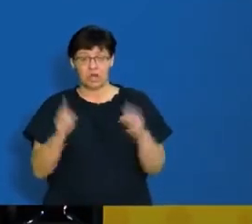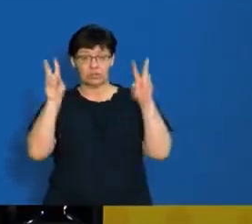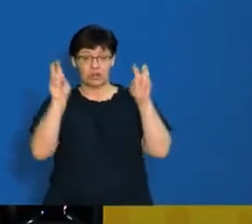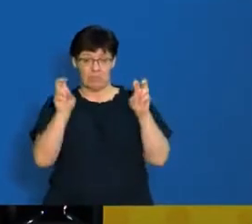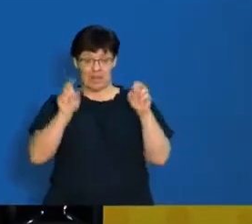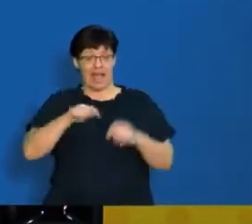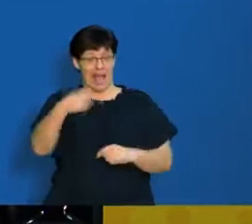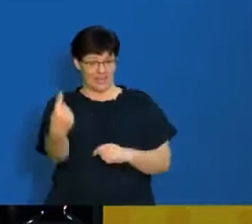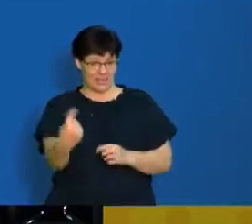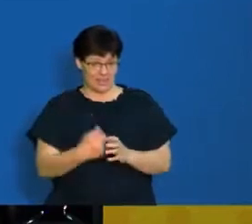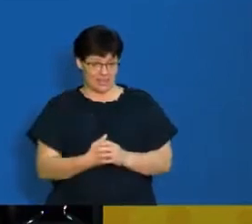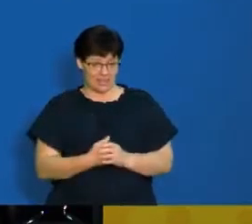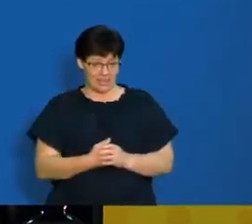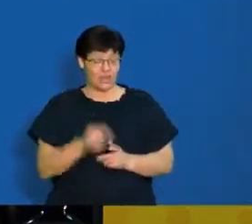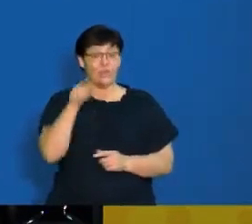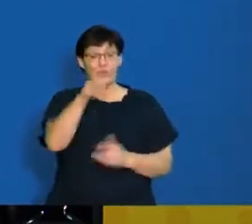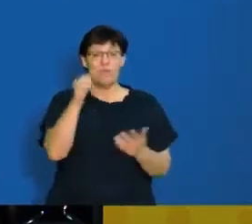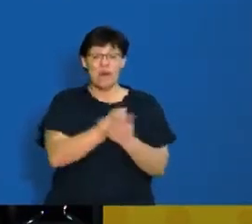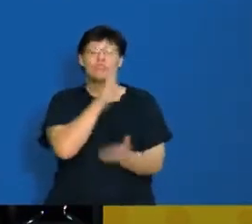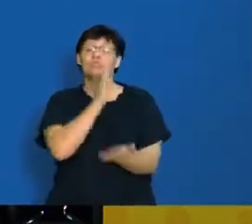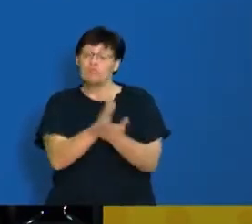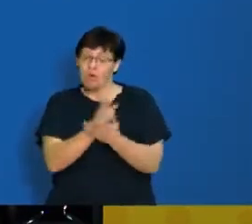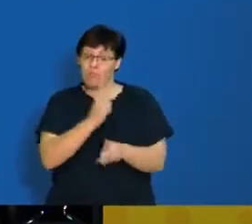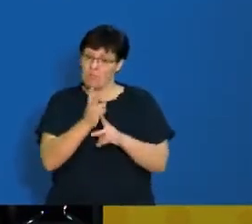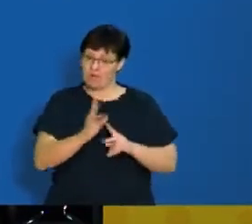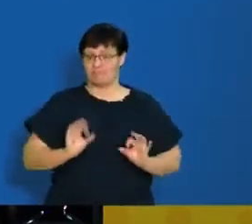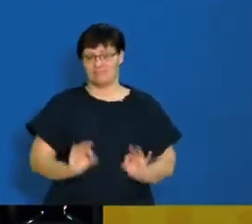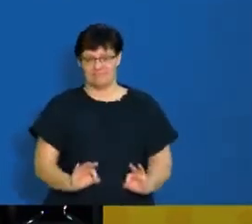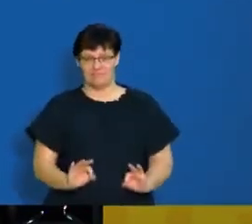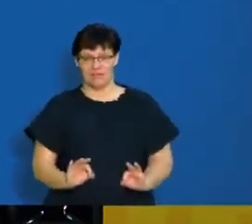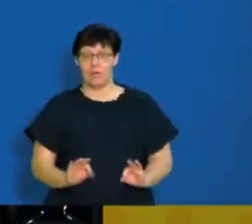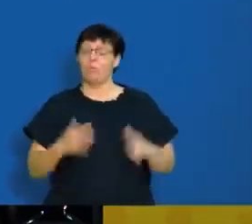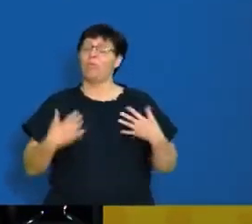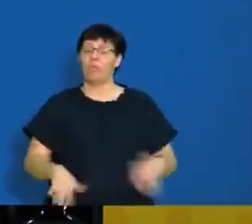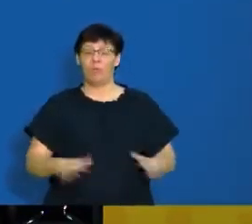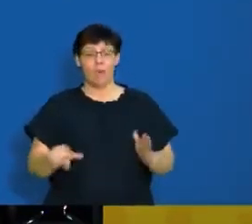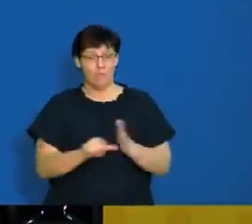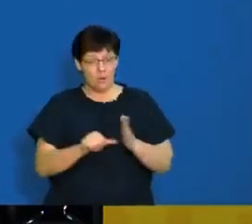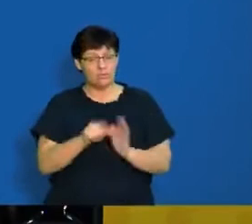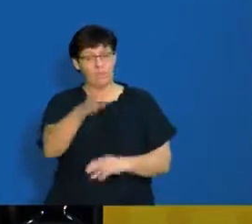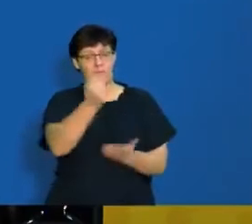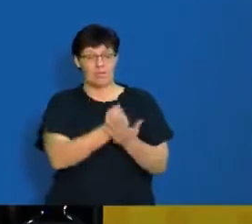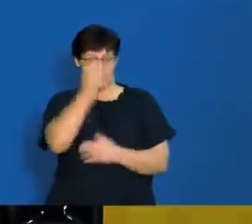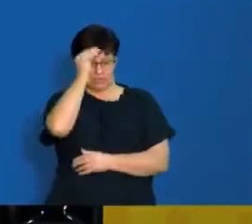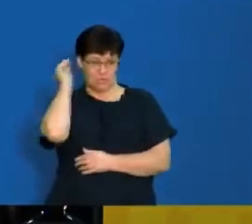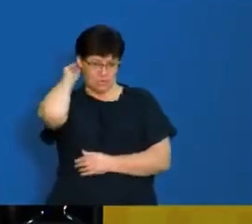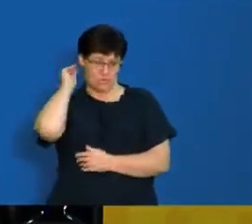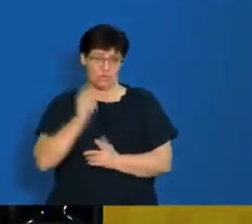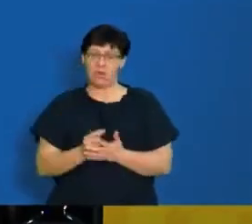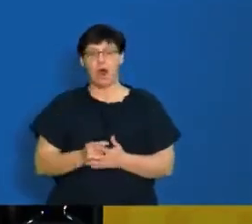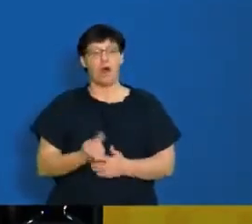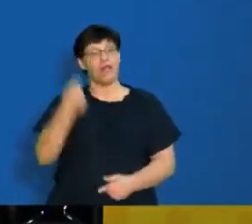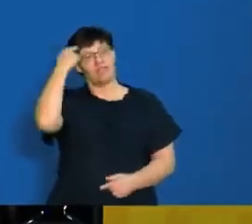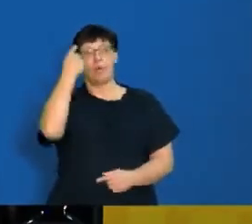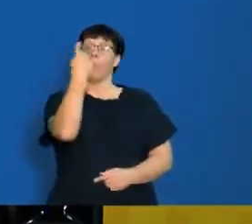topic. You have to make sure that you are prepared. So it's very important for you to know these things. Don't just go there knowing